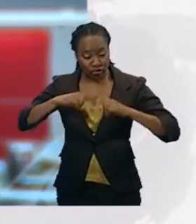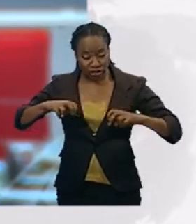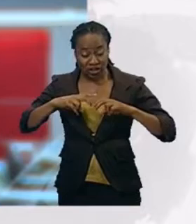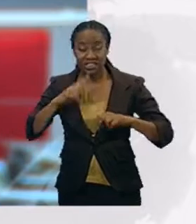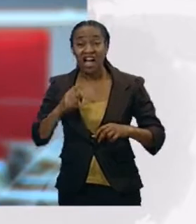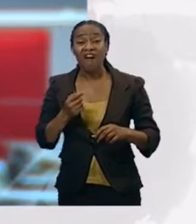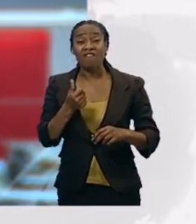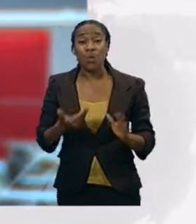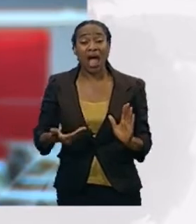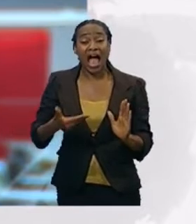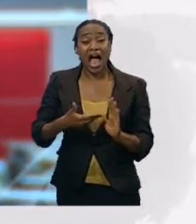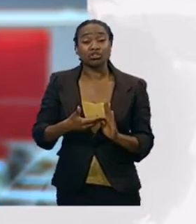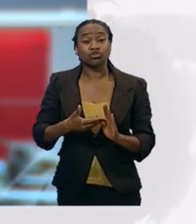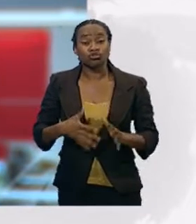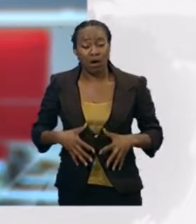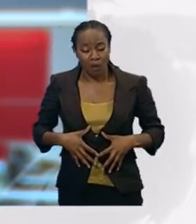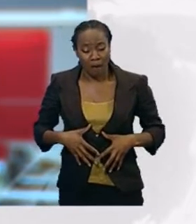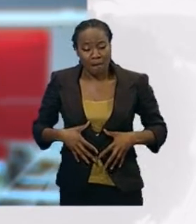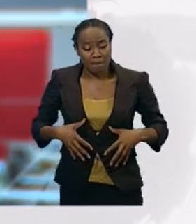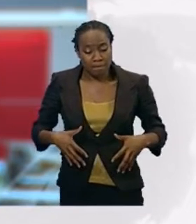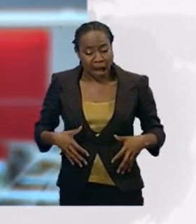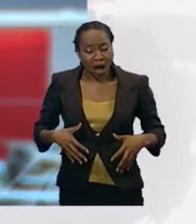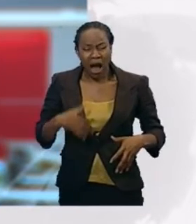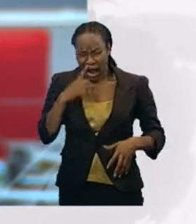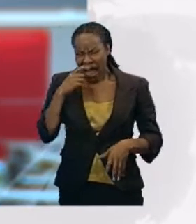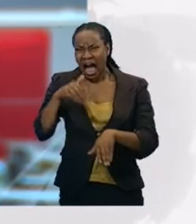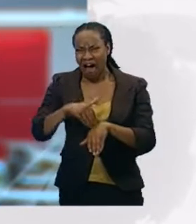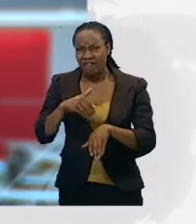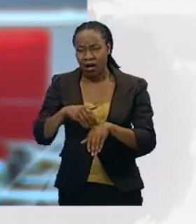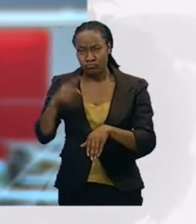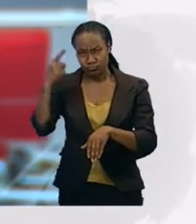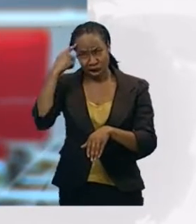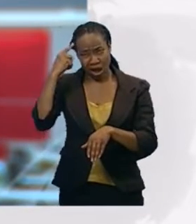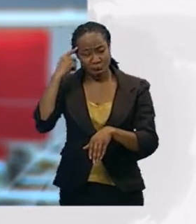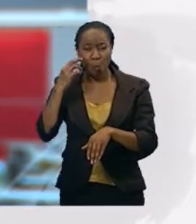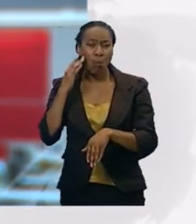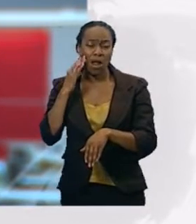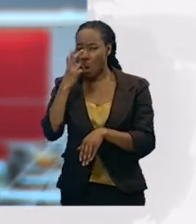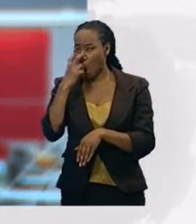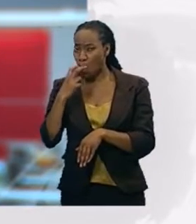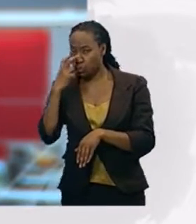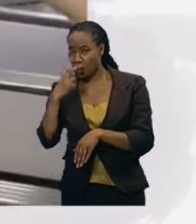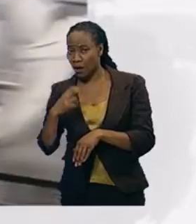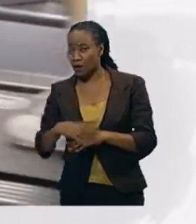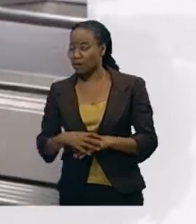have an effect on your brain as you grow older. Our health correspondent Adam Brimelow reports.